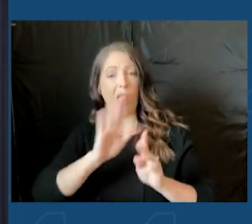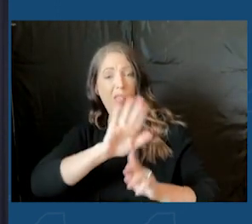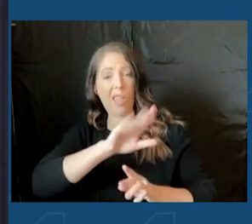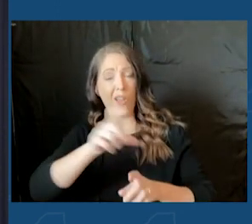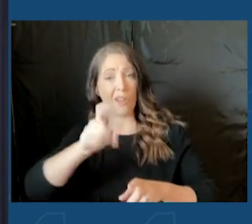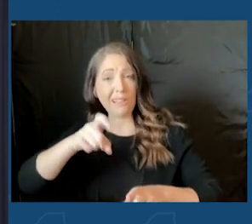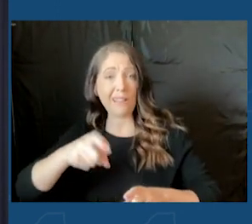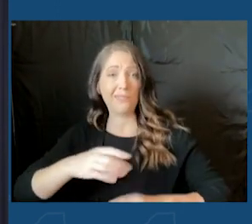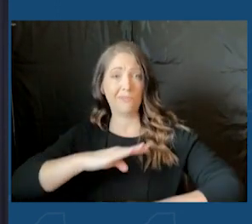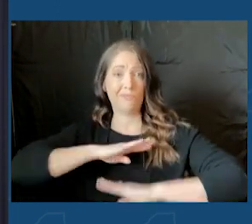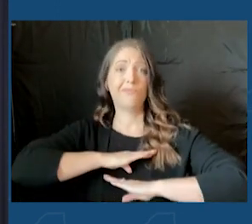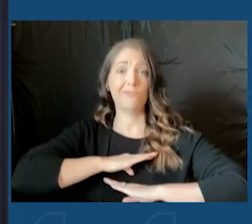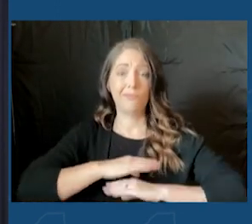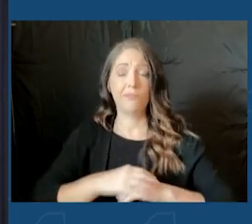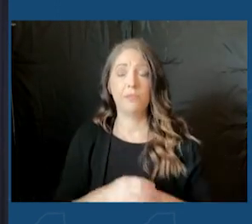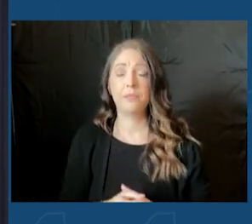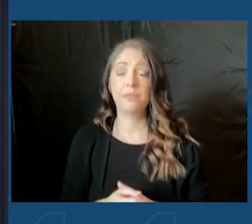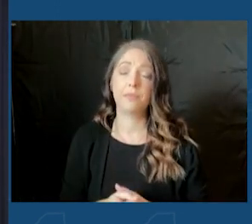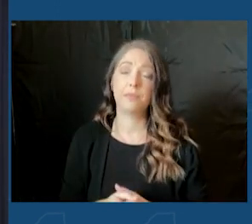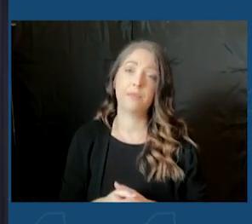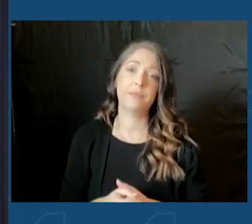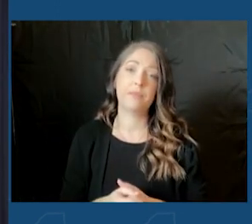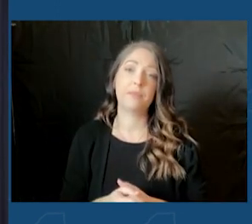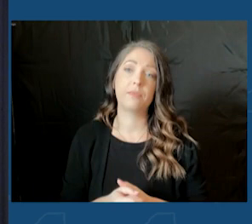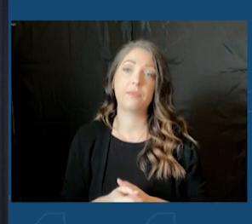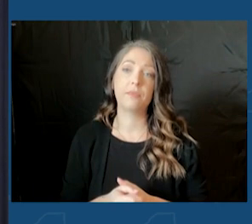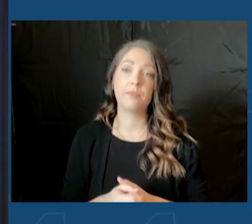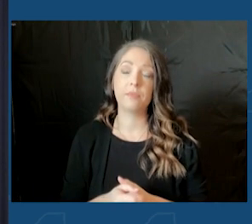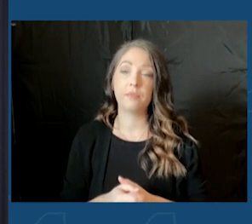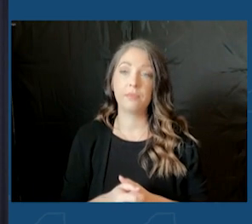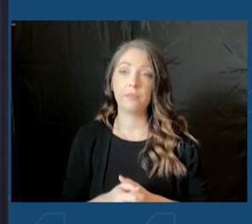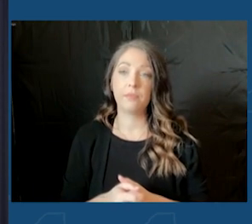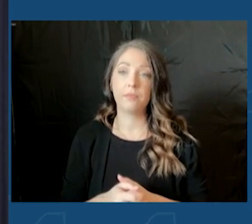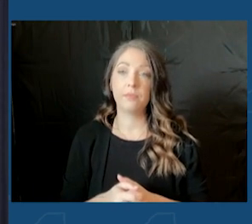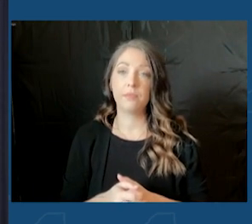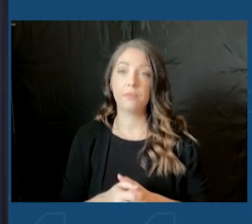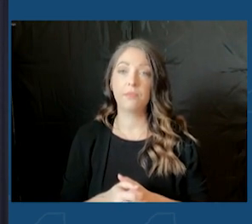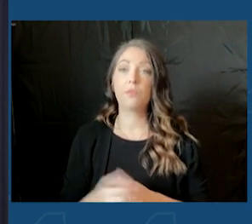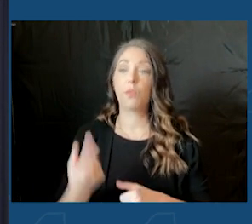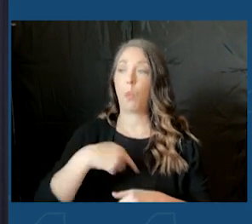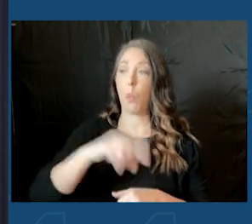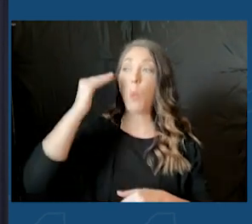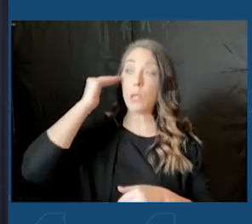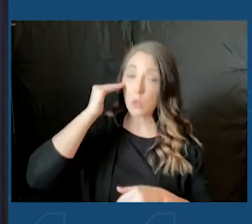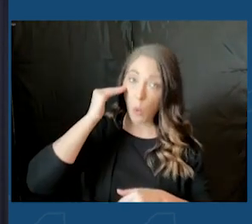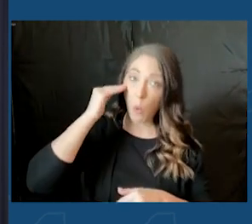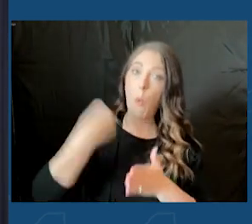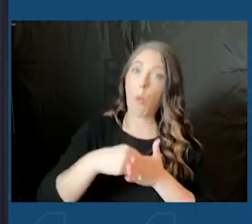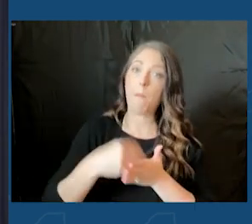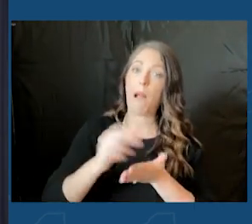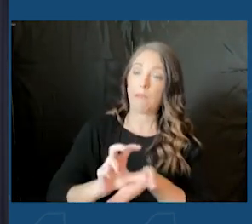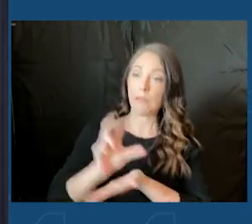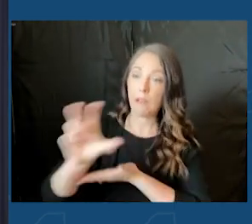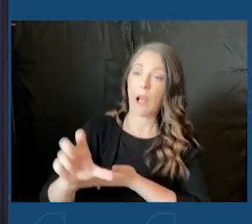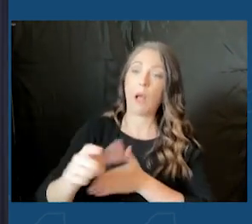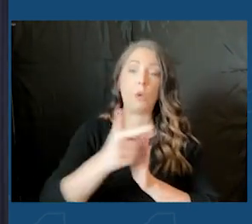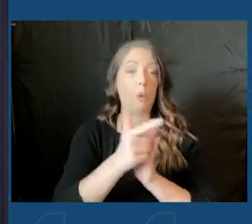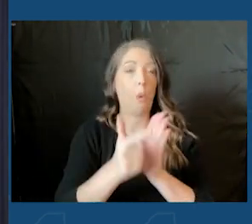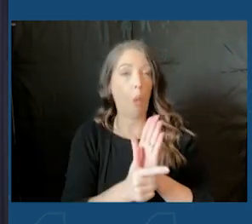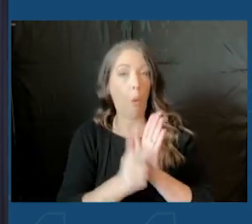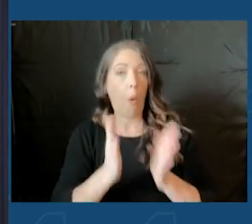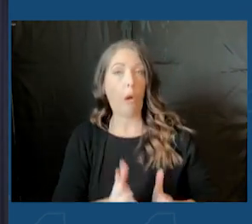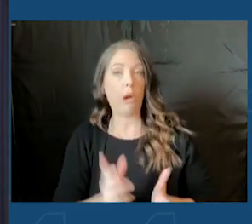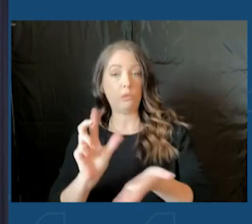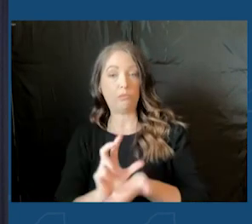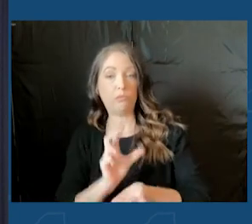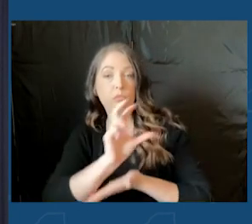home. But we know also that while we invest a lot of money, while we invest in lawyers to make sure people are represented in